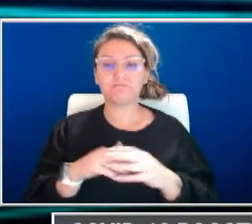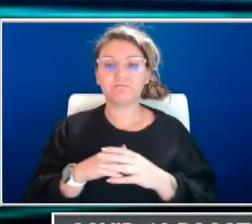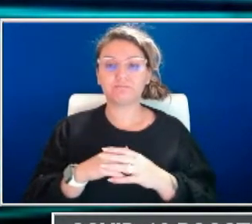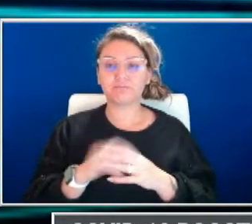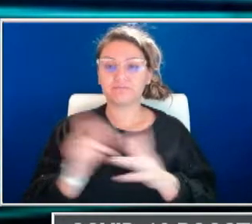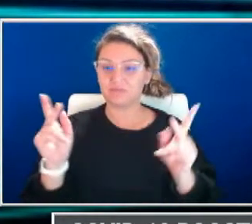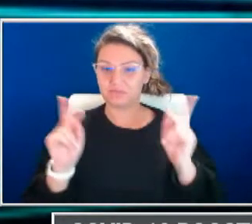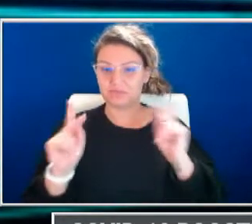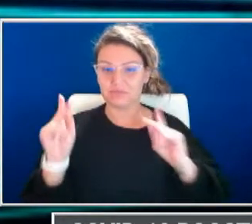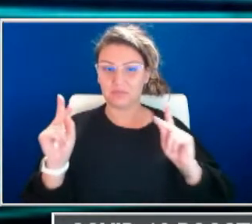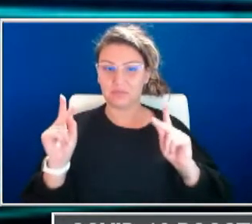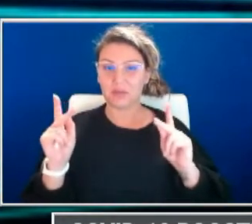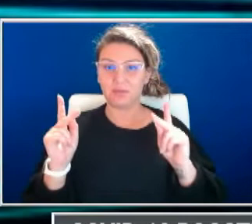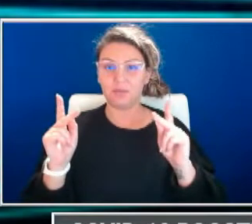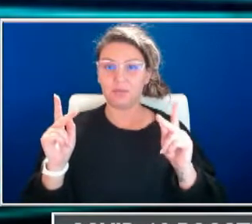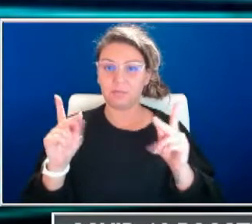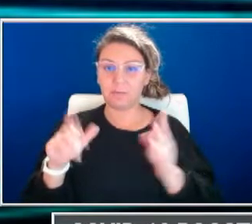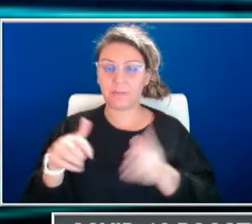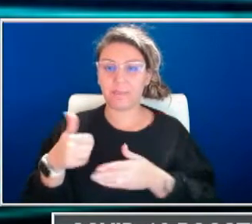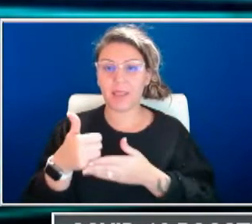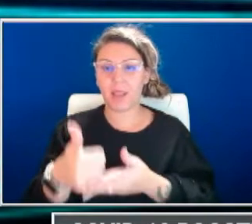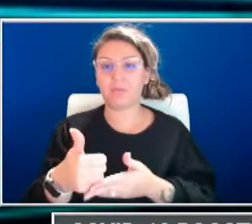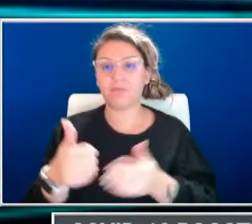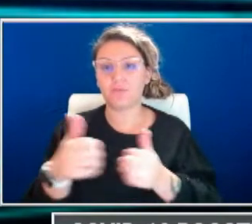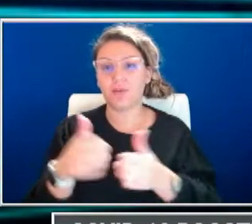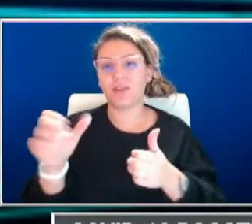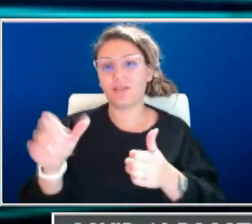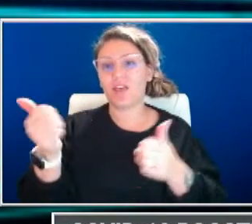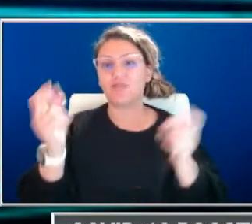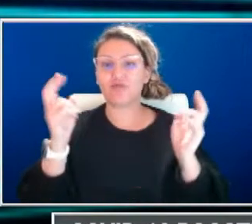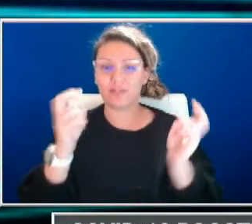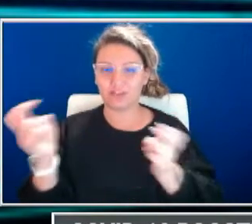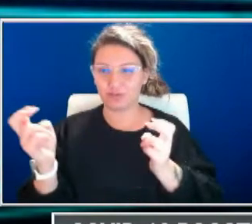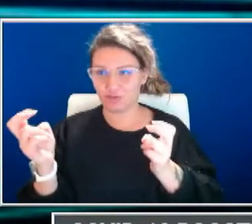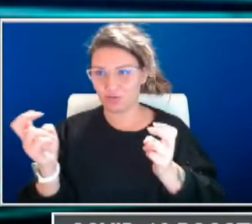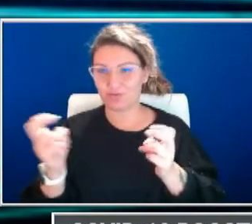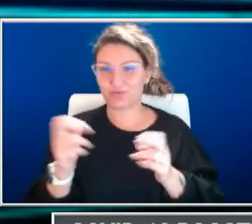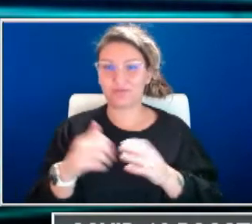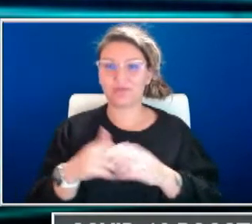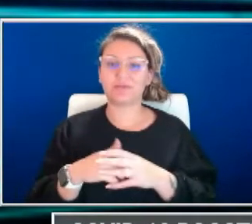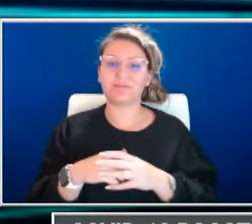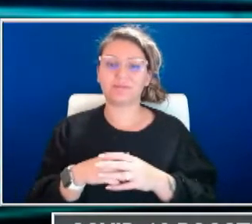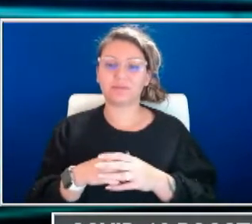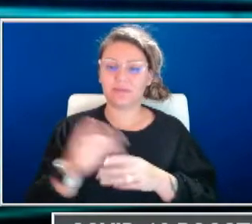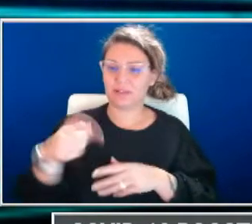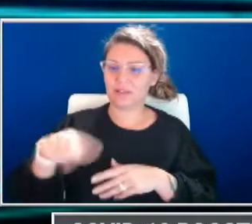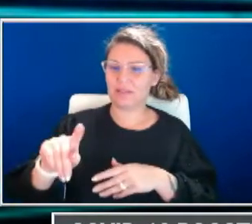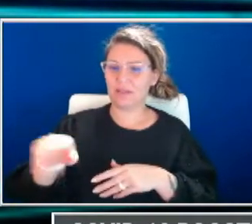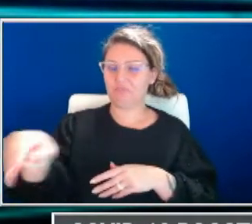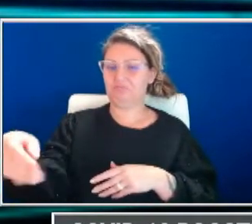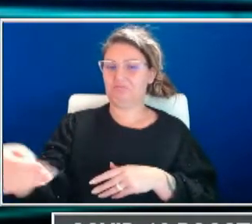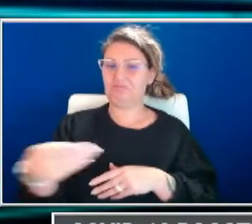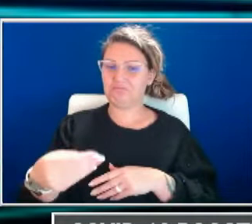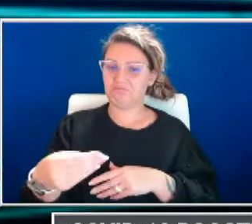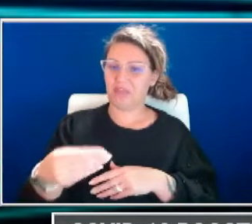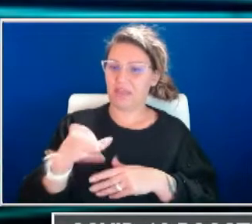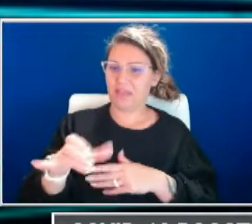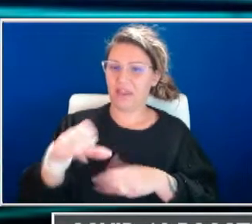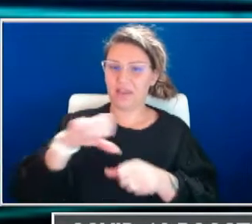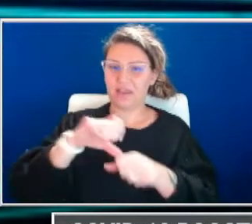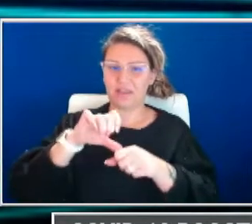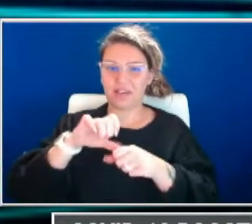people that help you with other issues, and they brought this gas card program up,